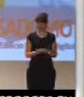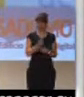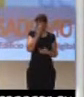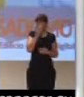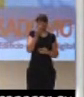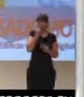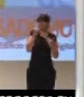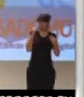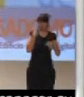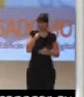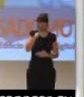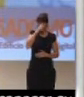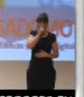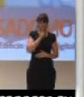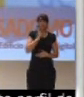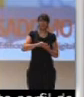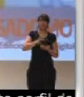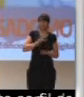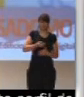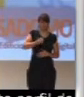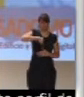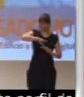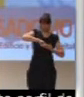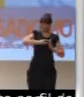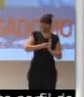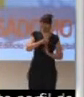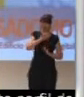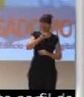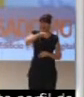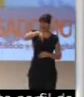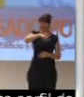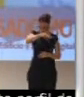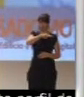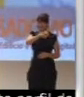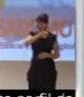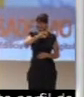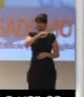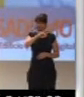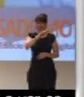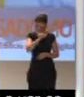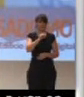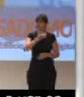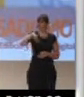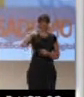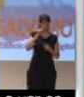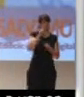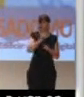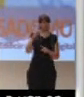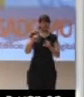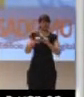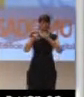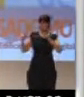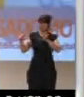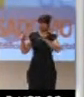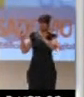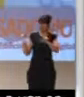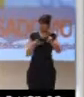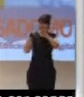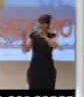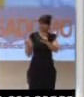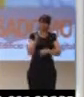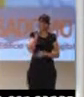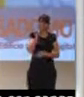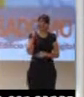draw or decide what are the skills of that user. So through this,